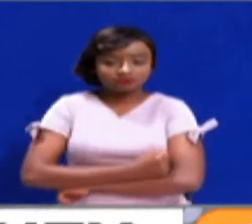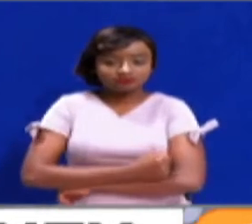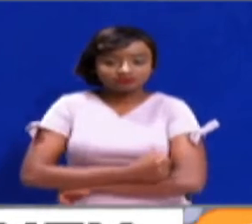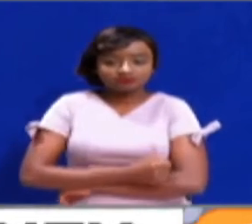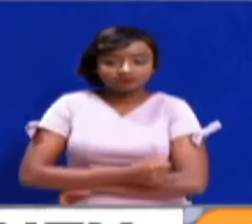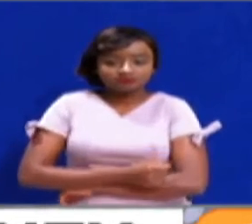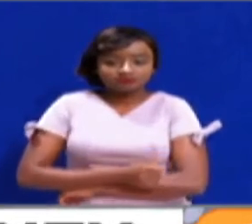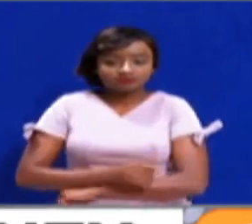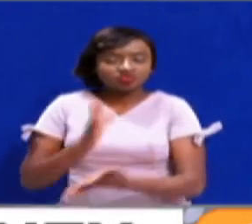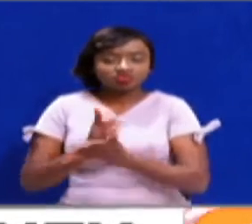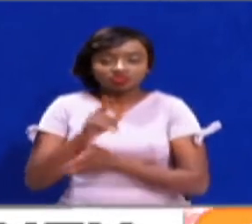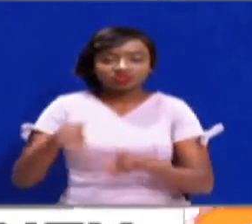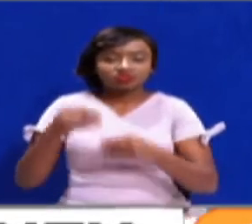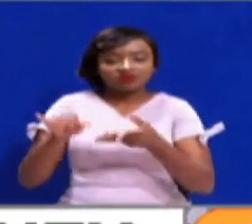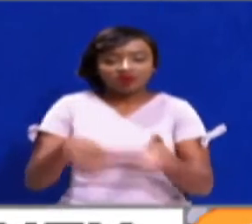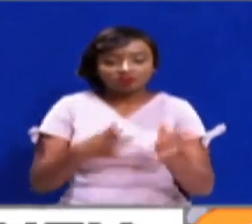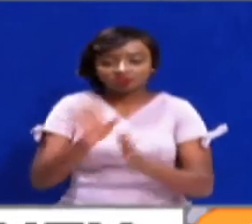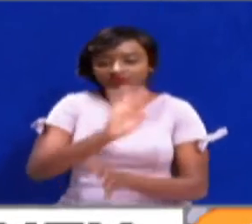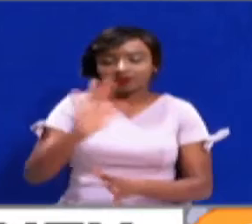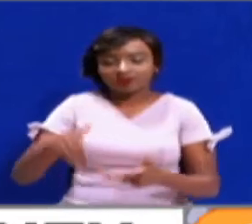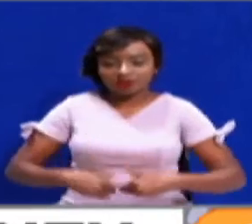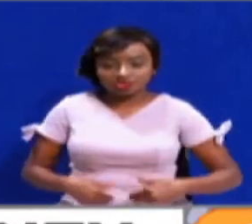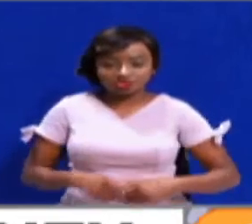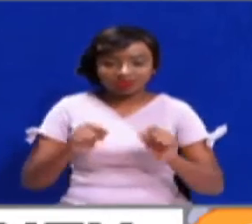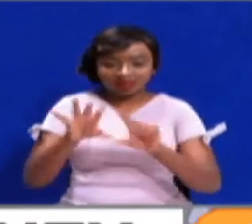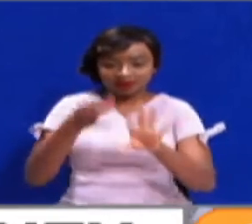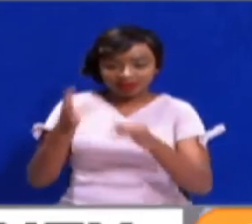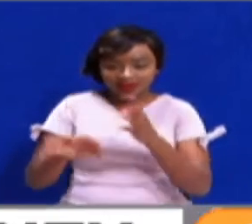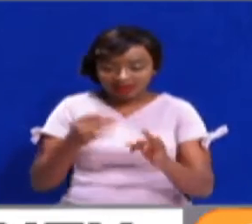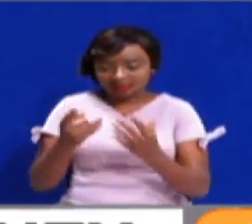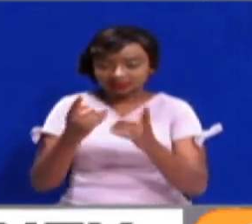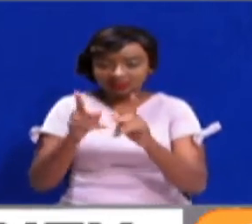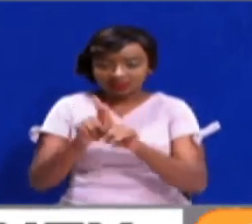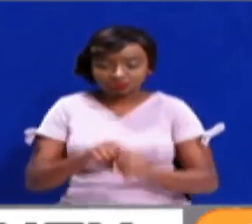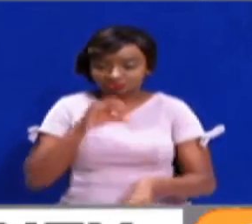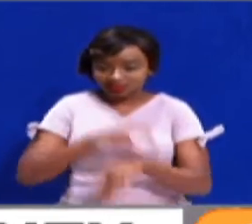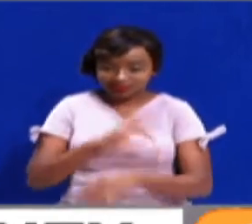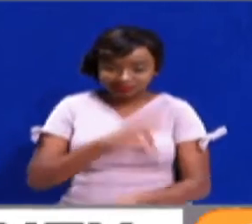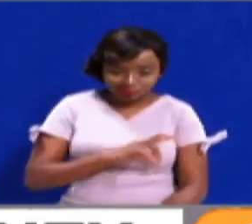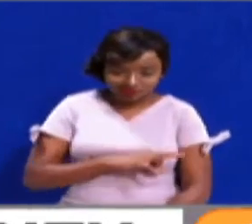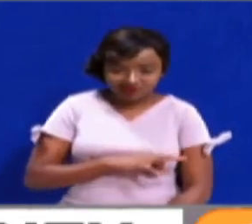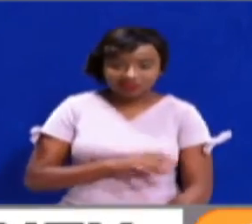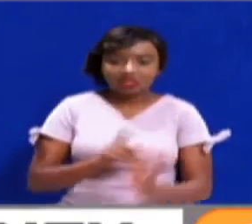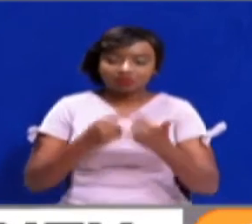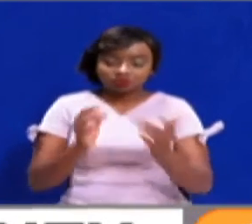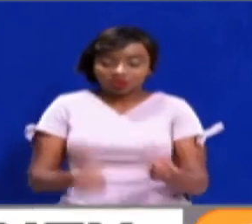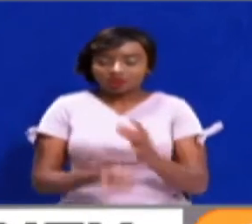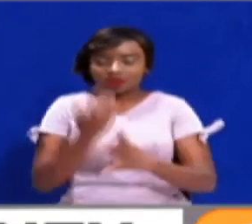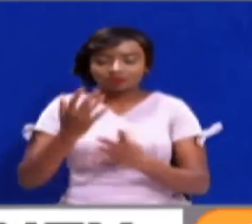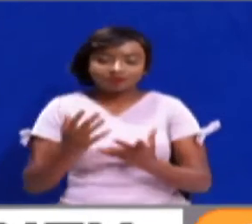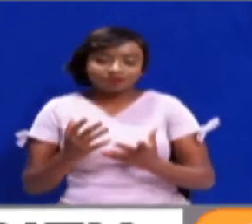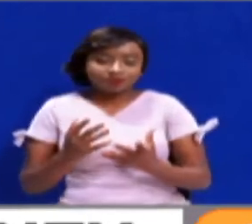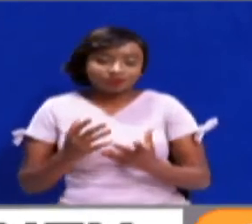have given an opportunity for young people to get, you know, opportunities to earn a living as they make a difference and create an